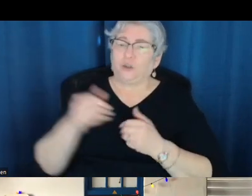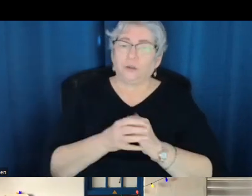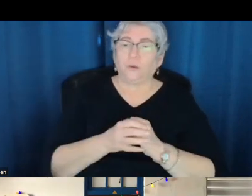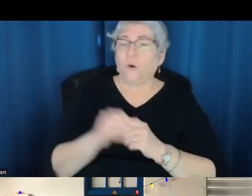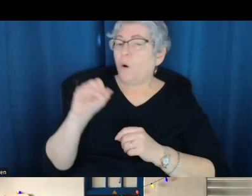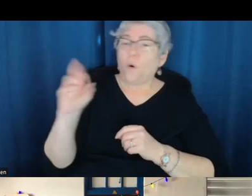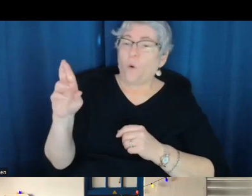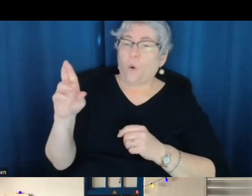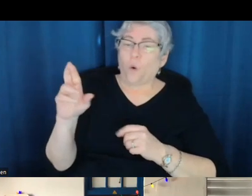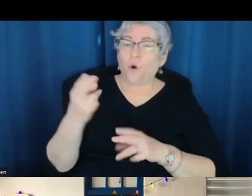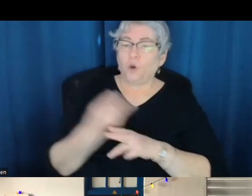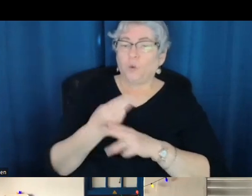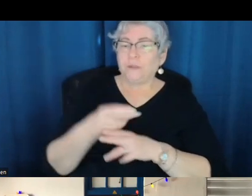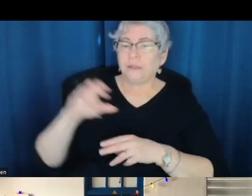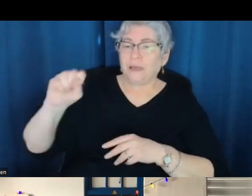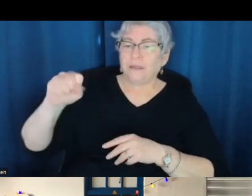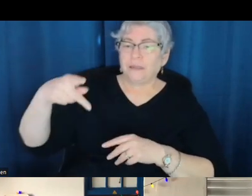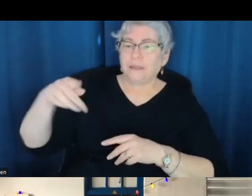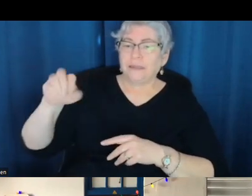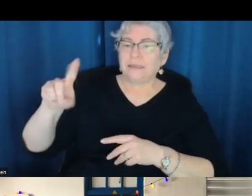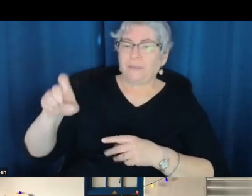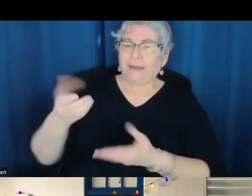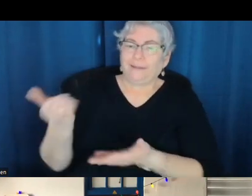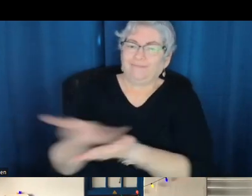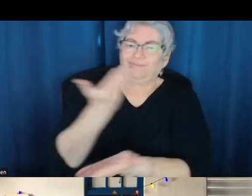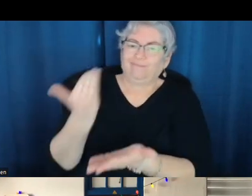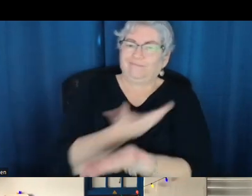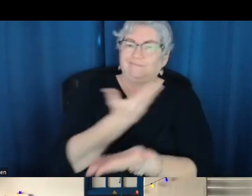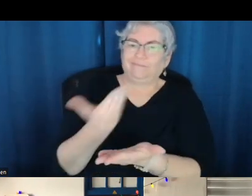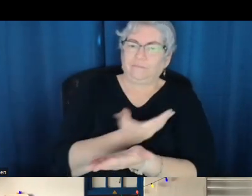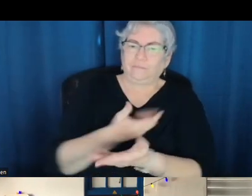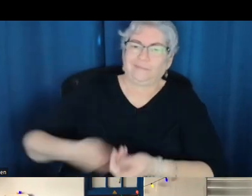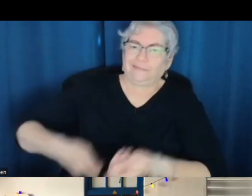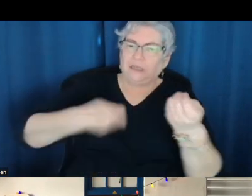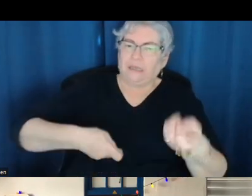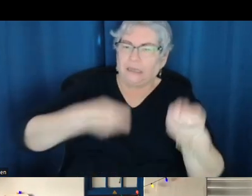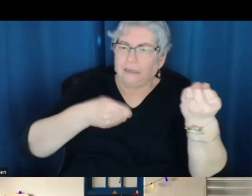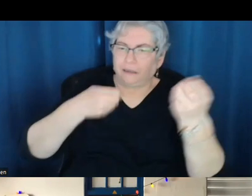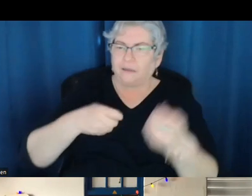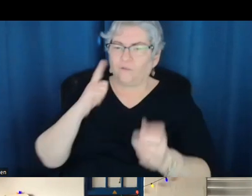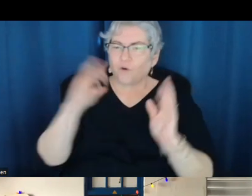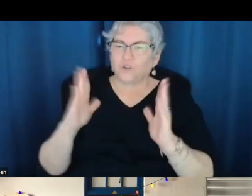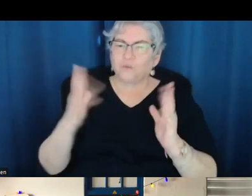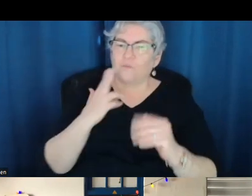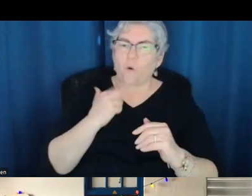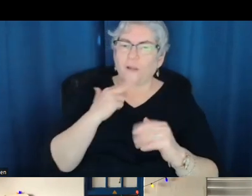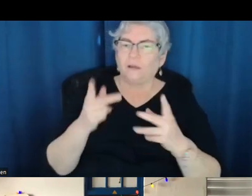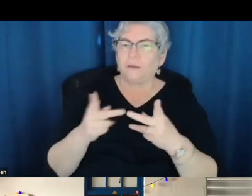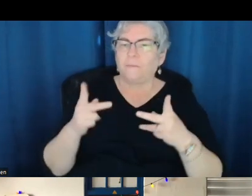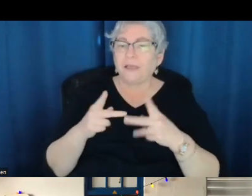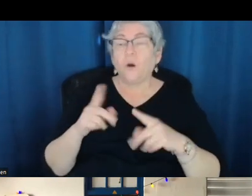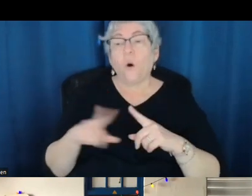you can use a spade and dig out by hand for smaller spaces. And then if you have